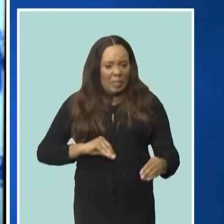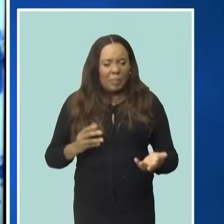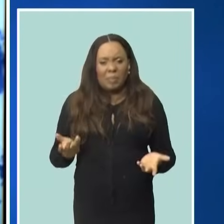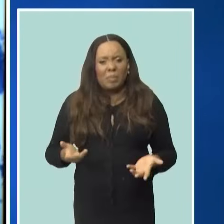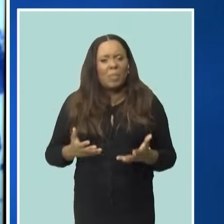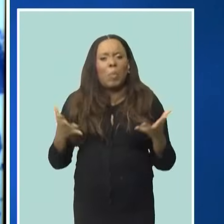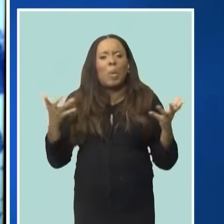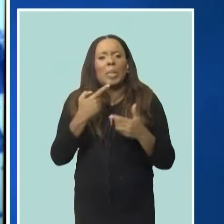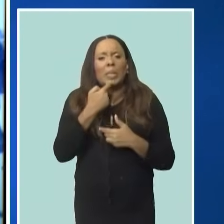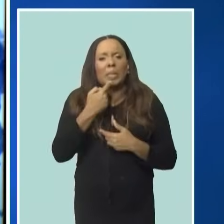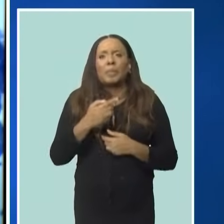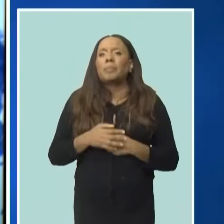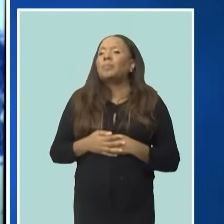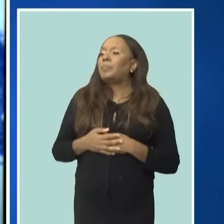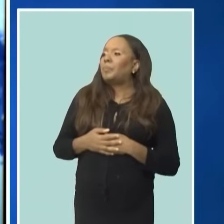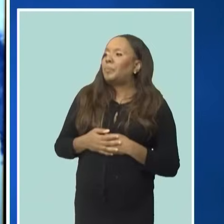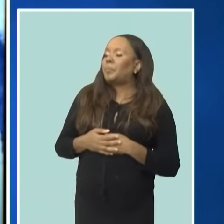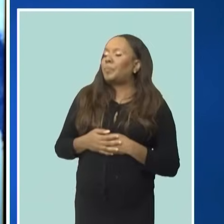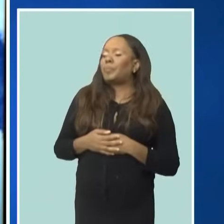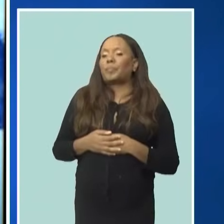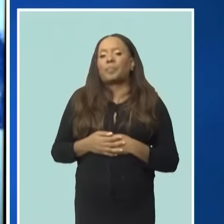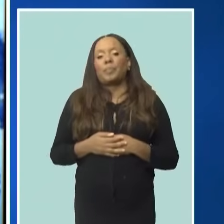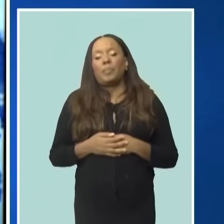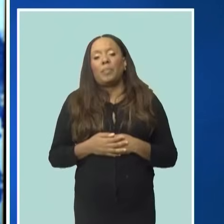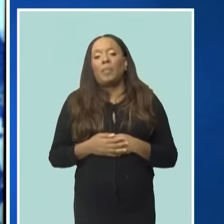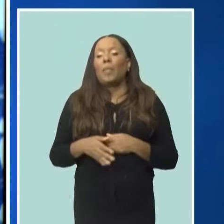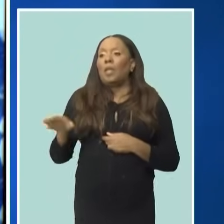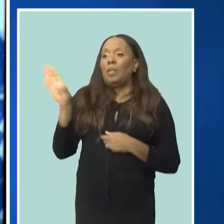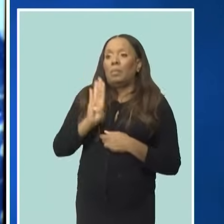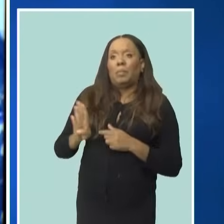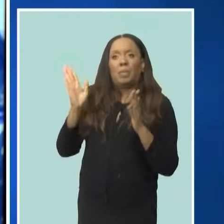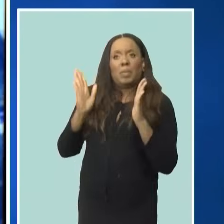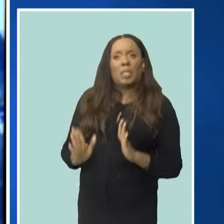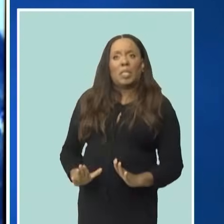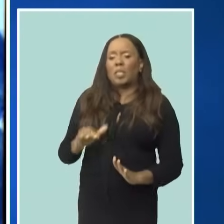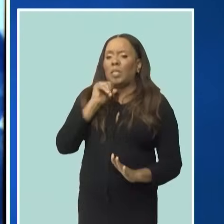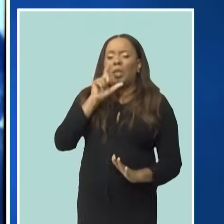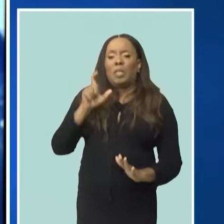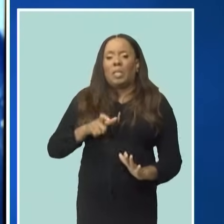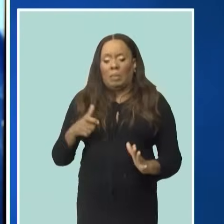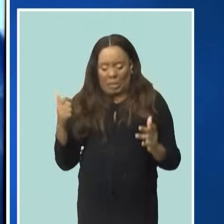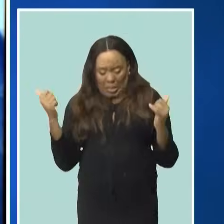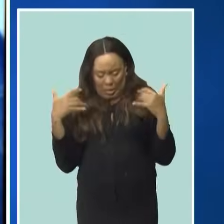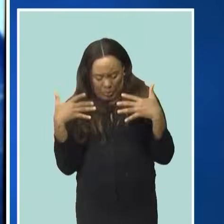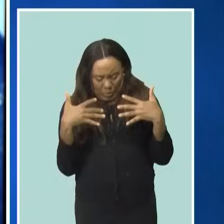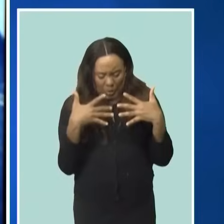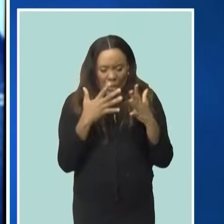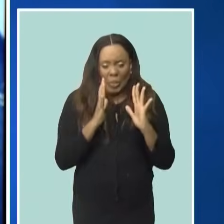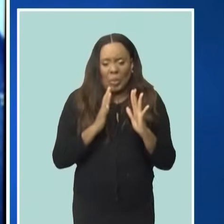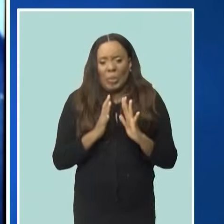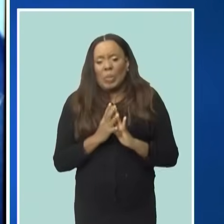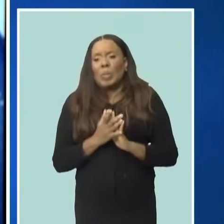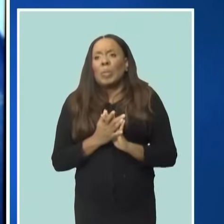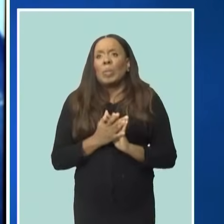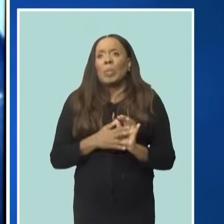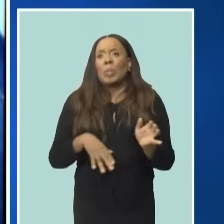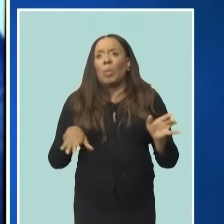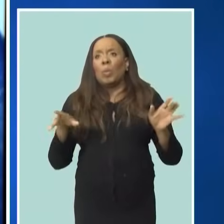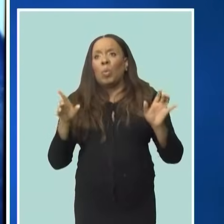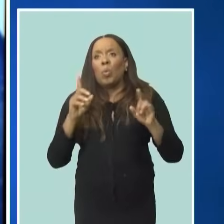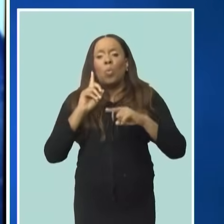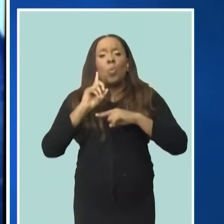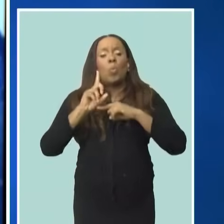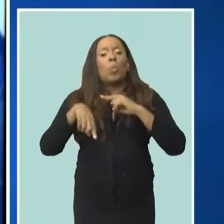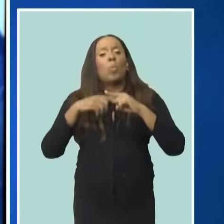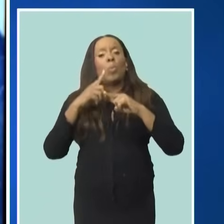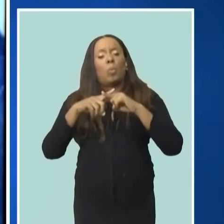Well, Barbadians have absolutely no reason to be apprehensive. You know, when CARICOM commenced upon the